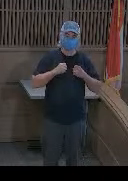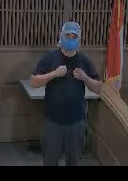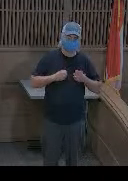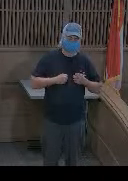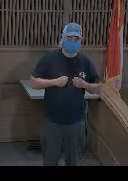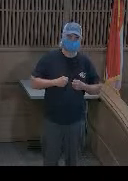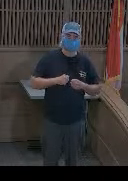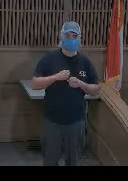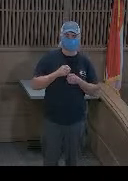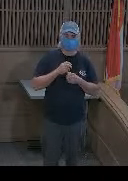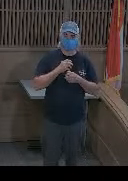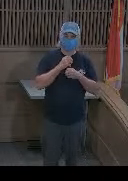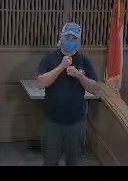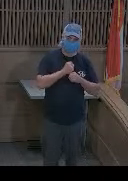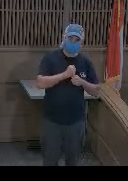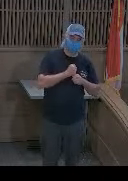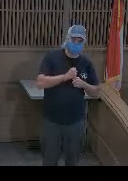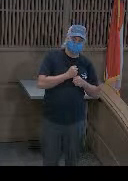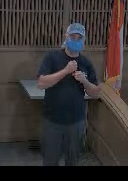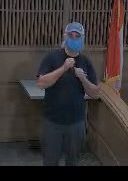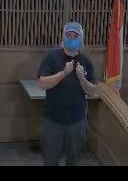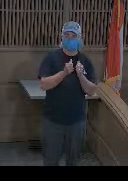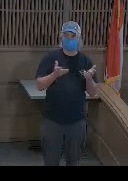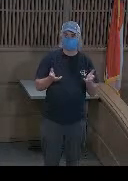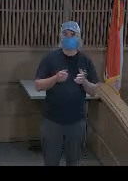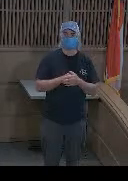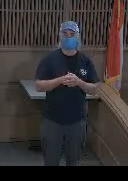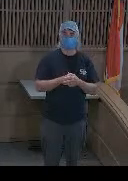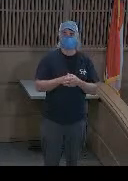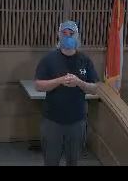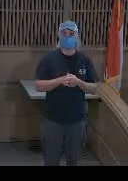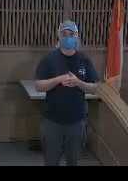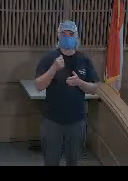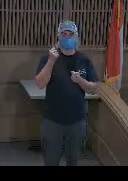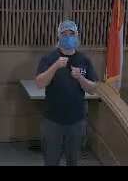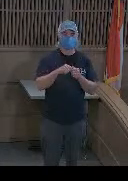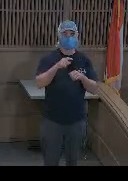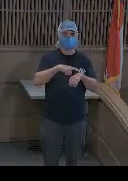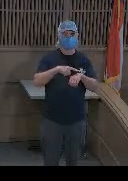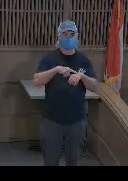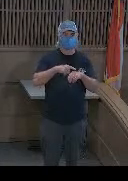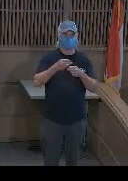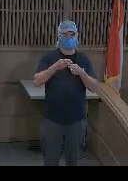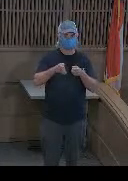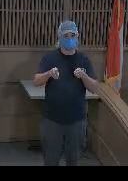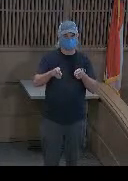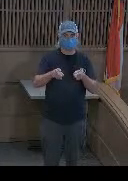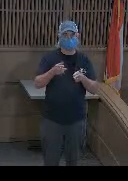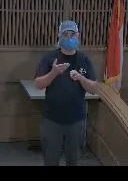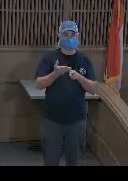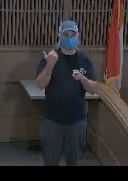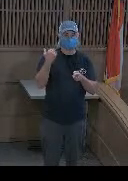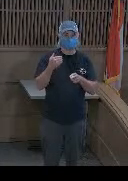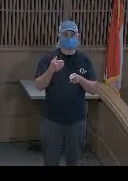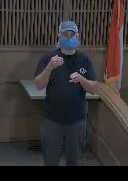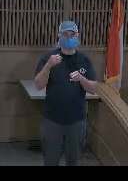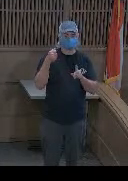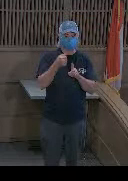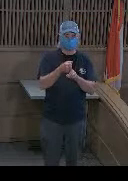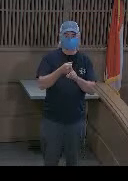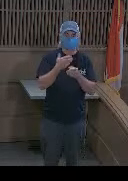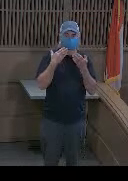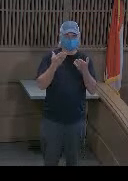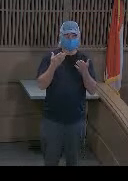all options, consider the vaccine, and remember, time is getting short before we get into November,